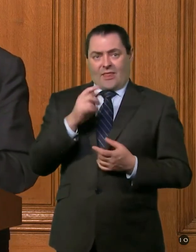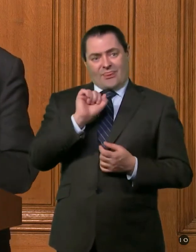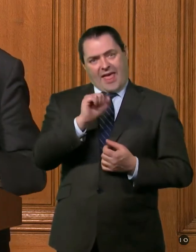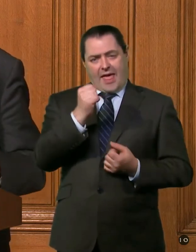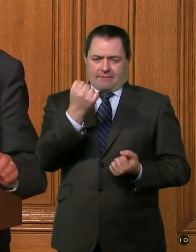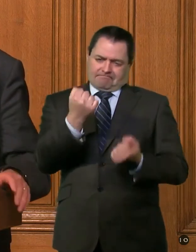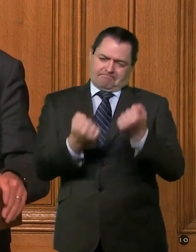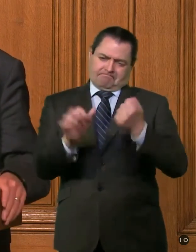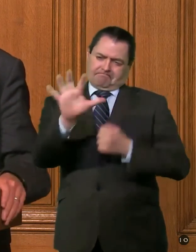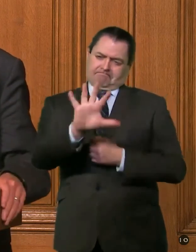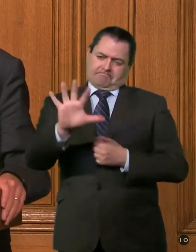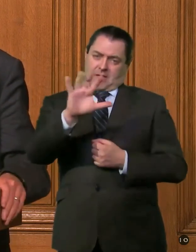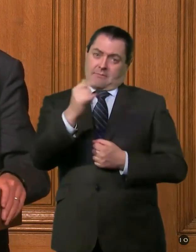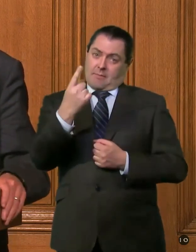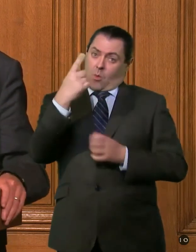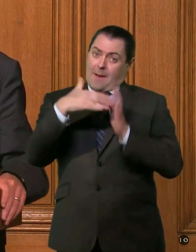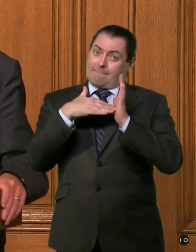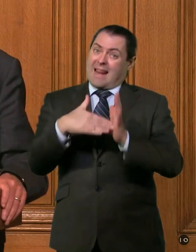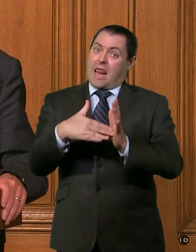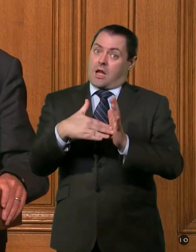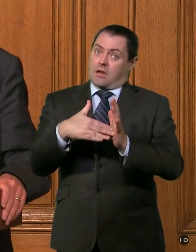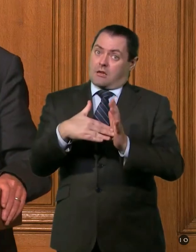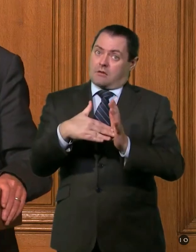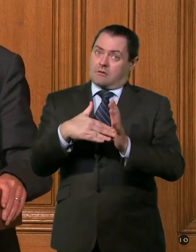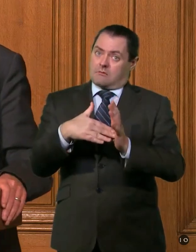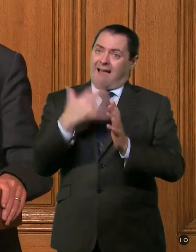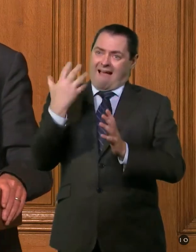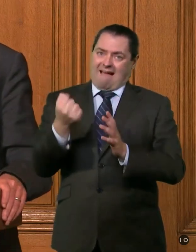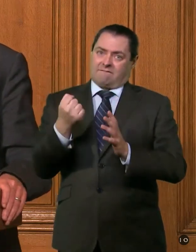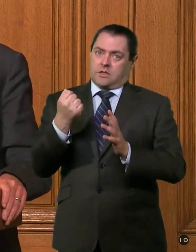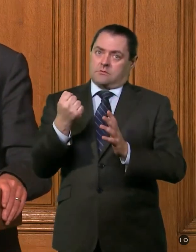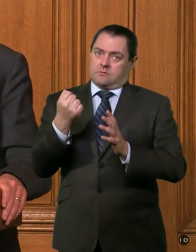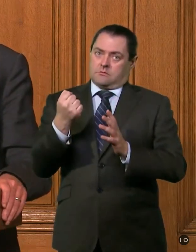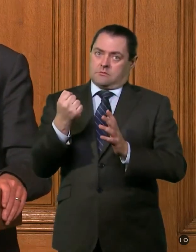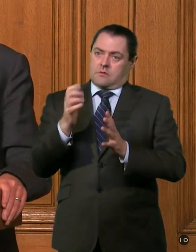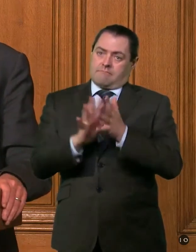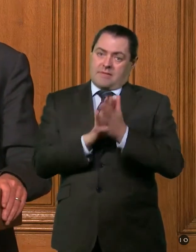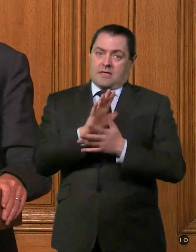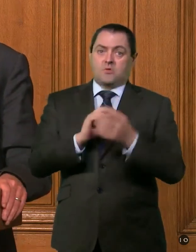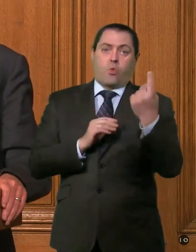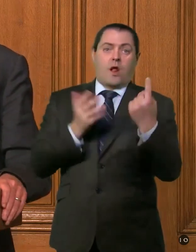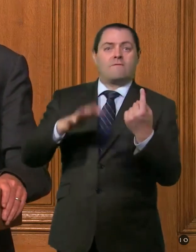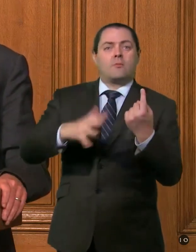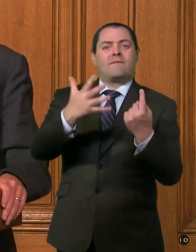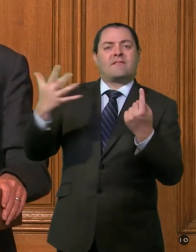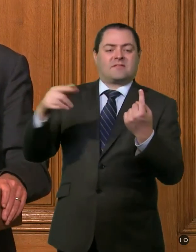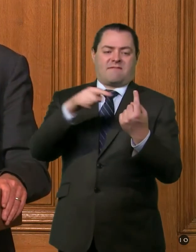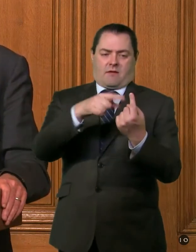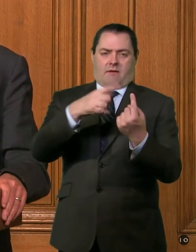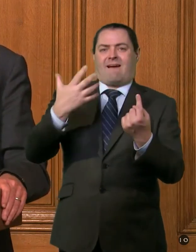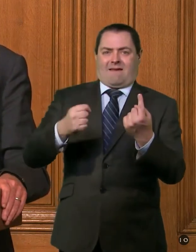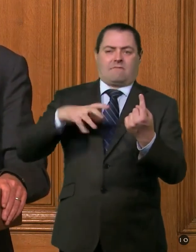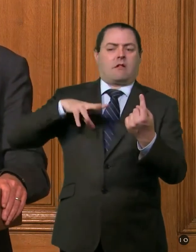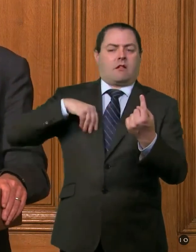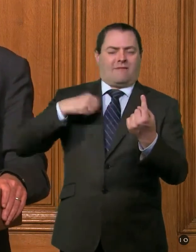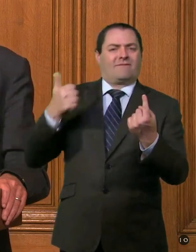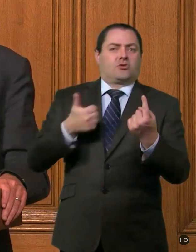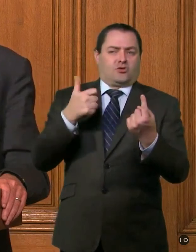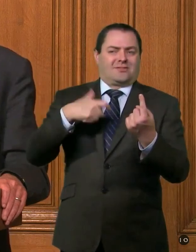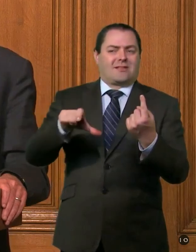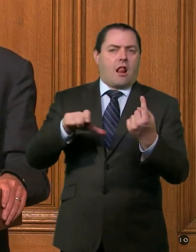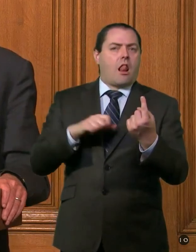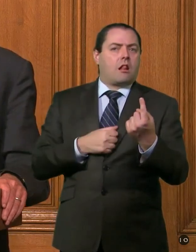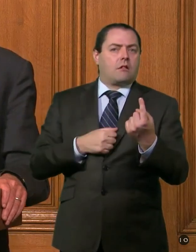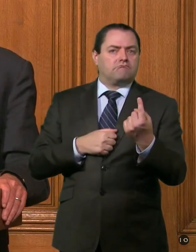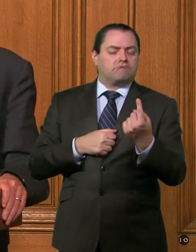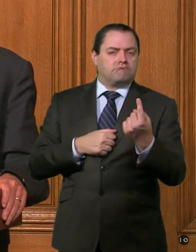in 55 people still have the infection. And although things have slowed down, and